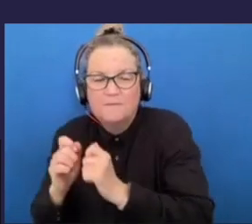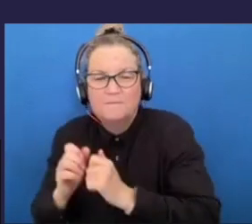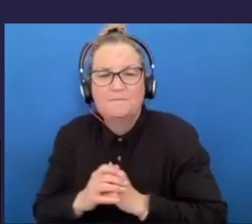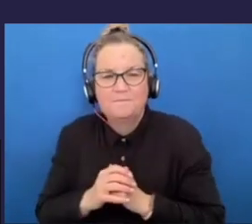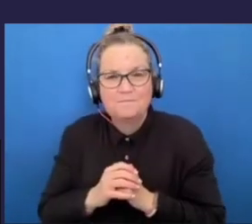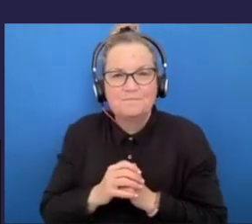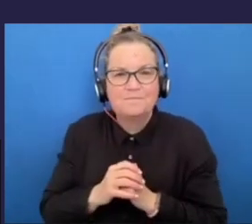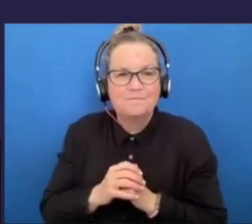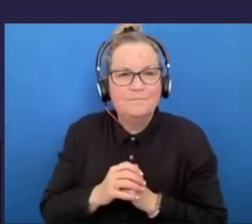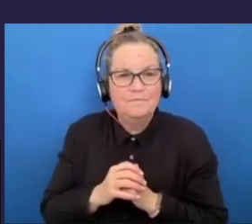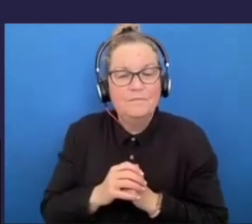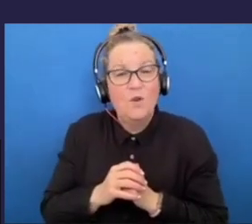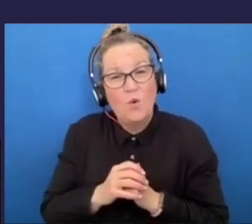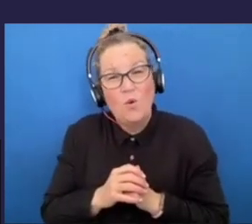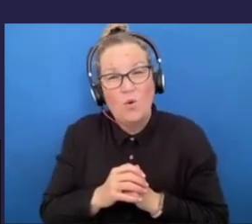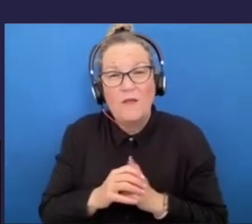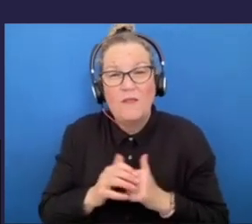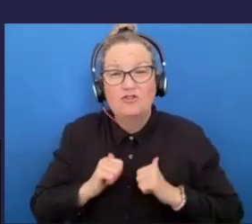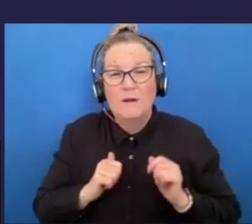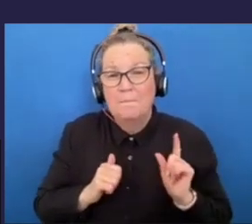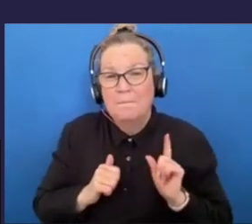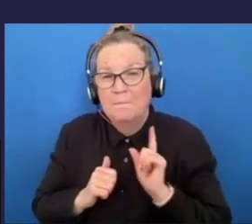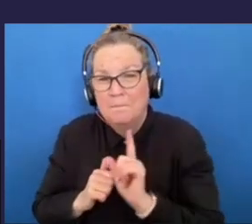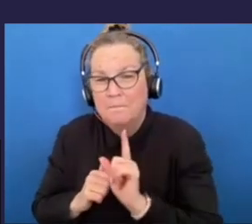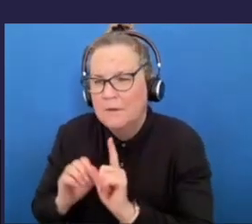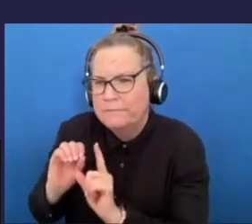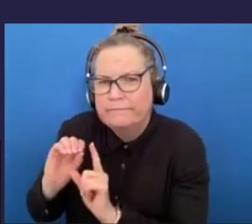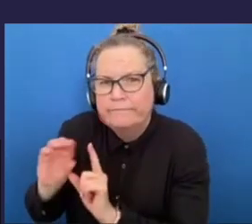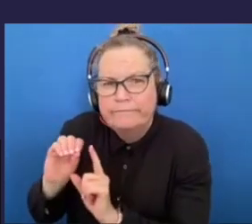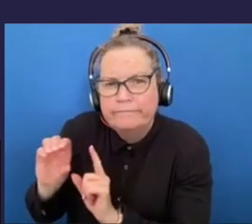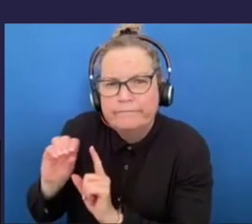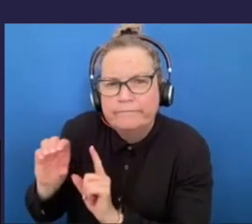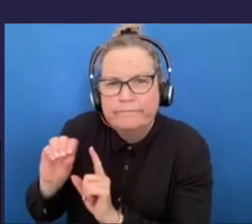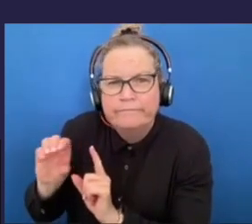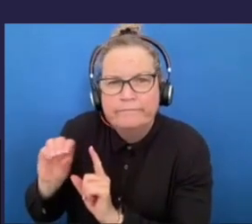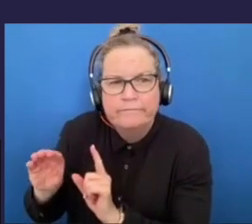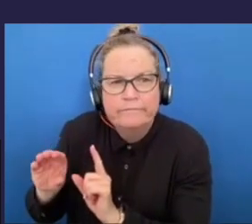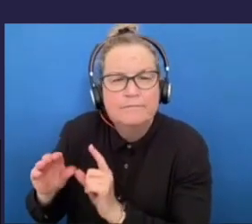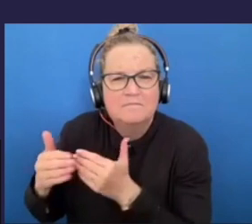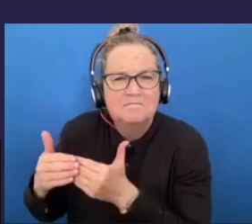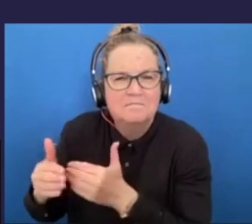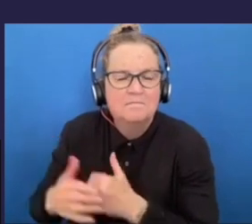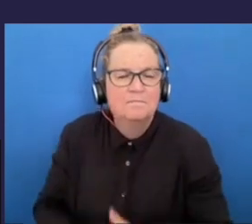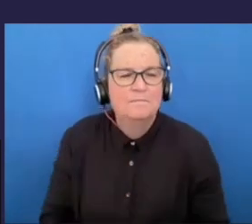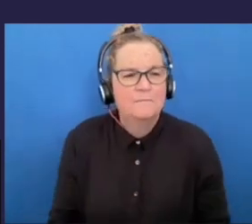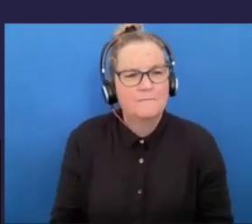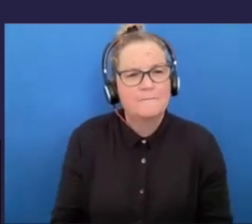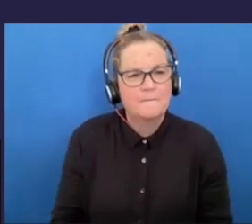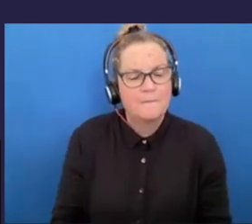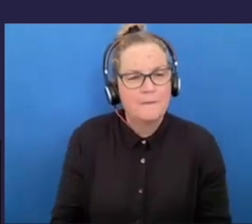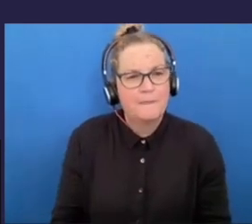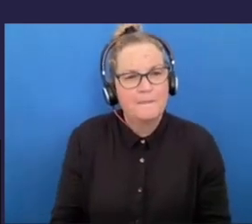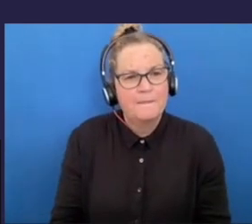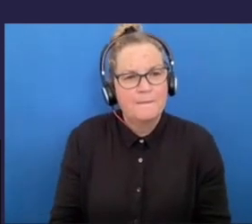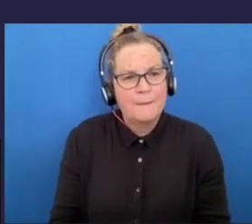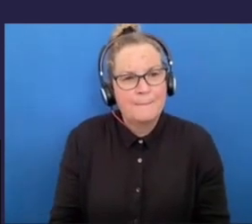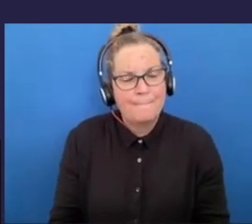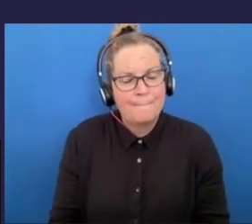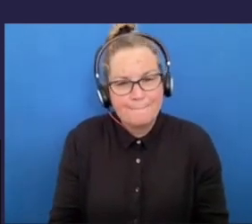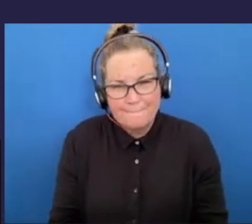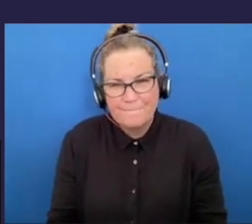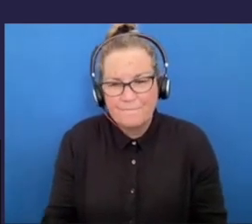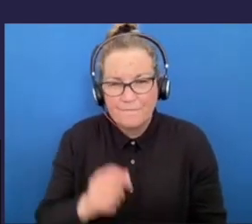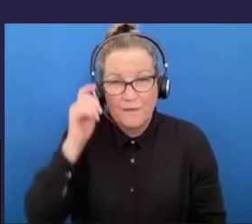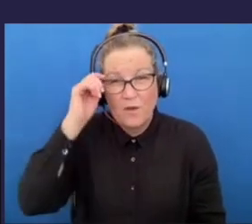of last resort, actually doing the prompting and error correction. All of these things will vary in intensity, but the